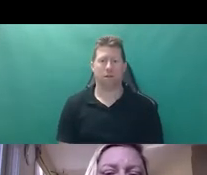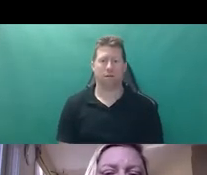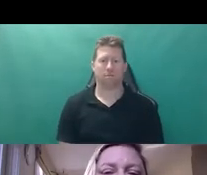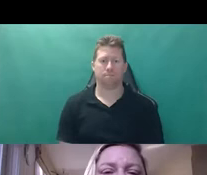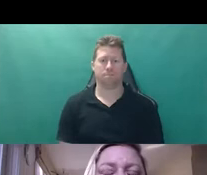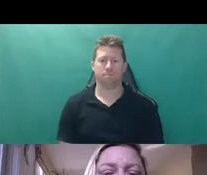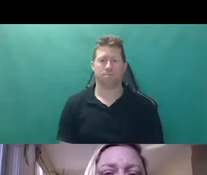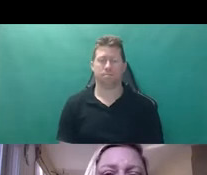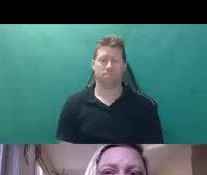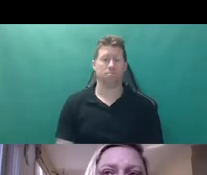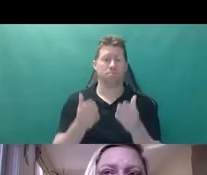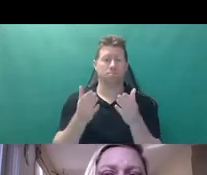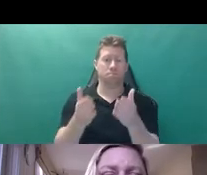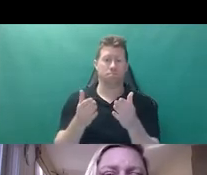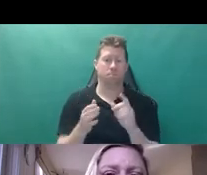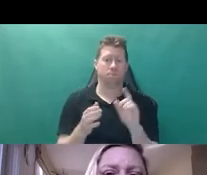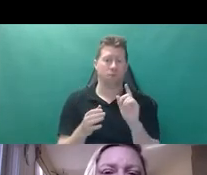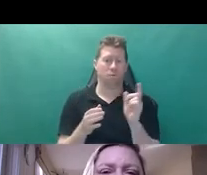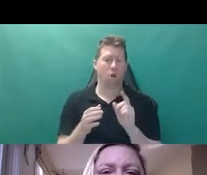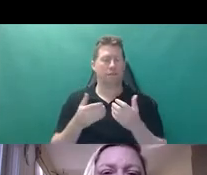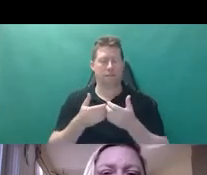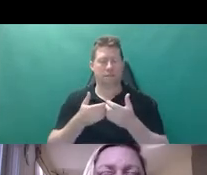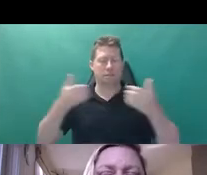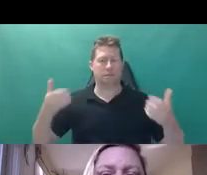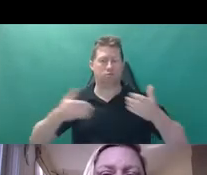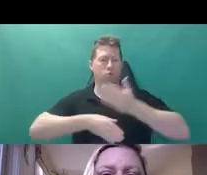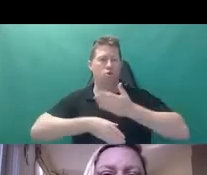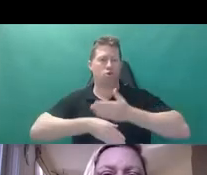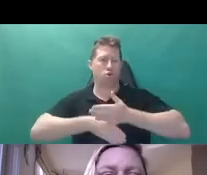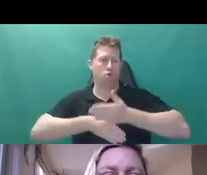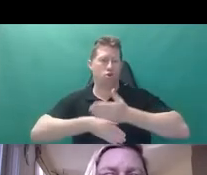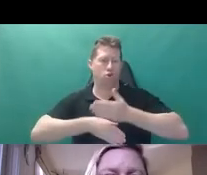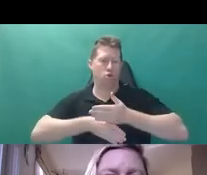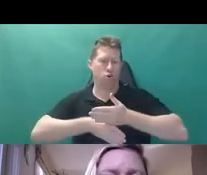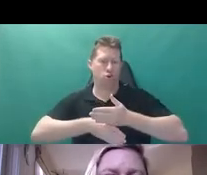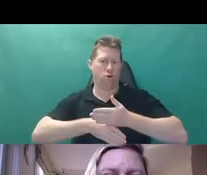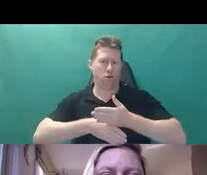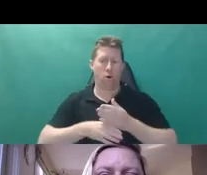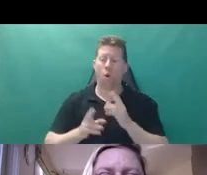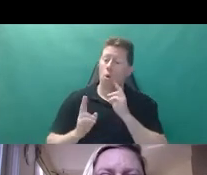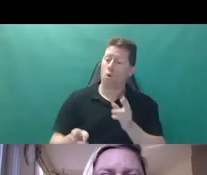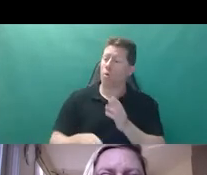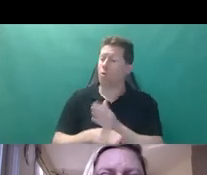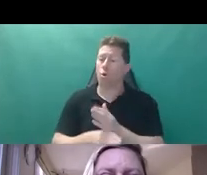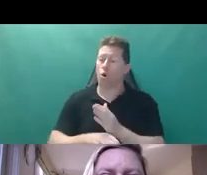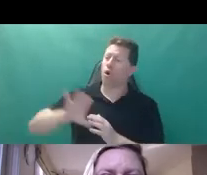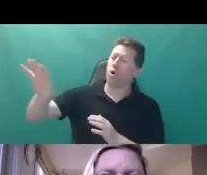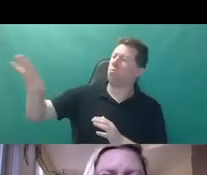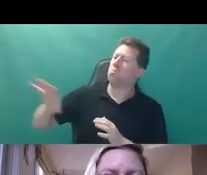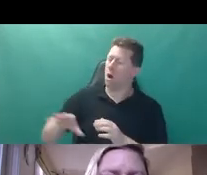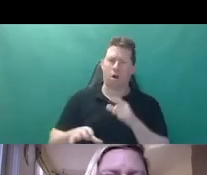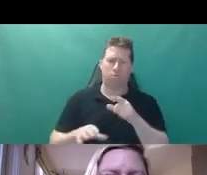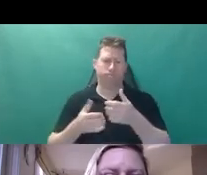Again here's somebody in a segregated work situation. Again away from the normal working employment roles.